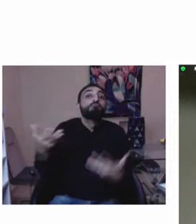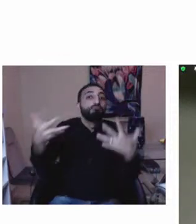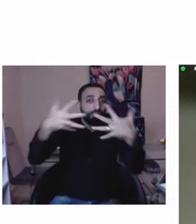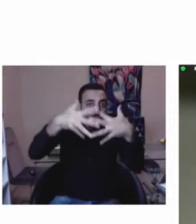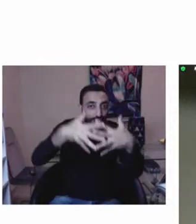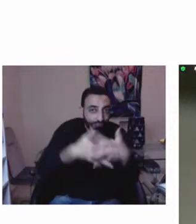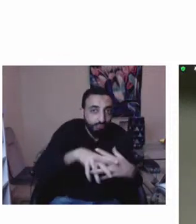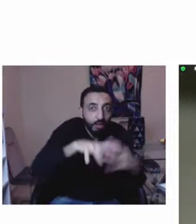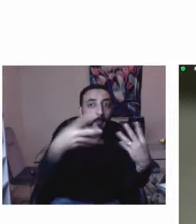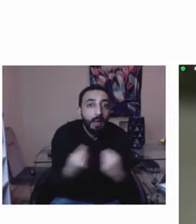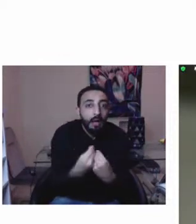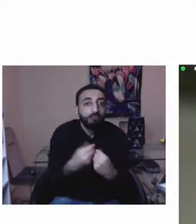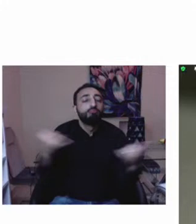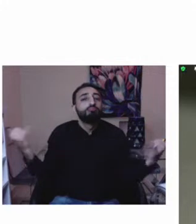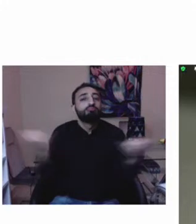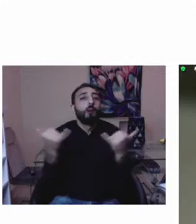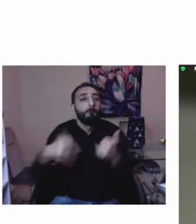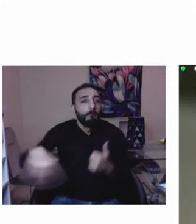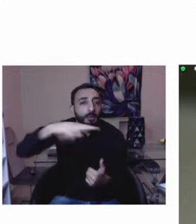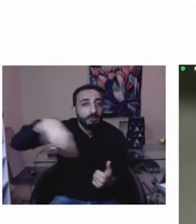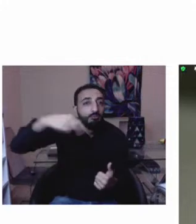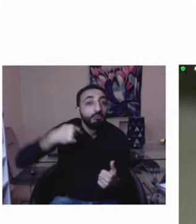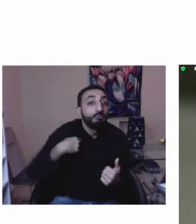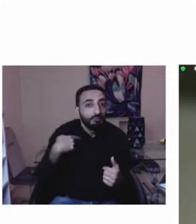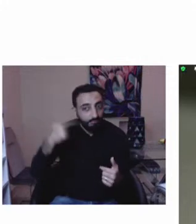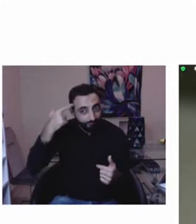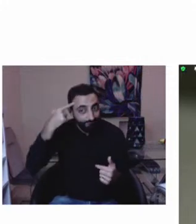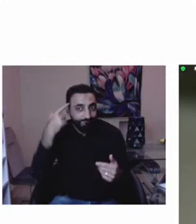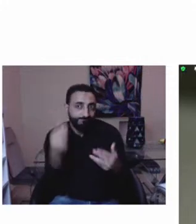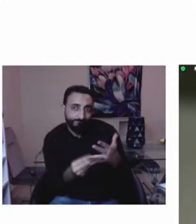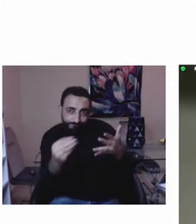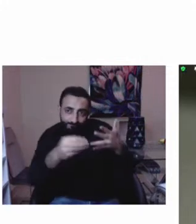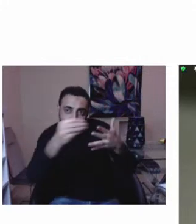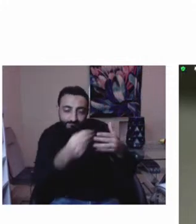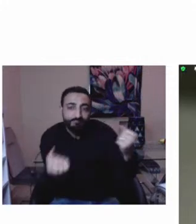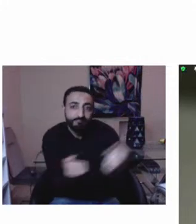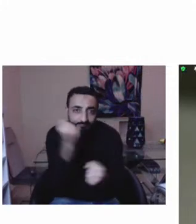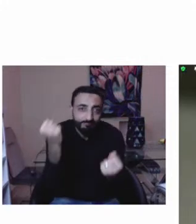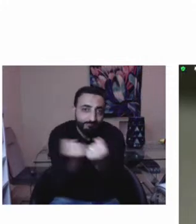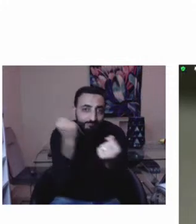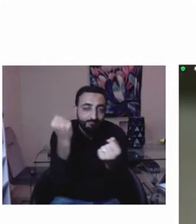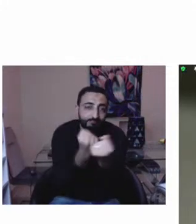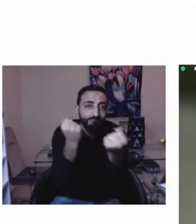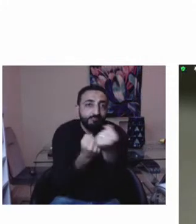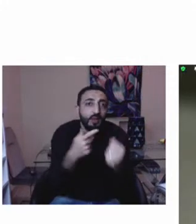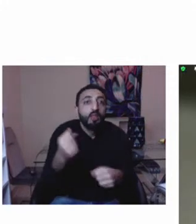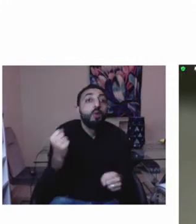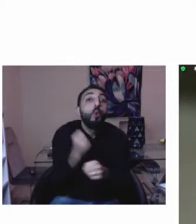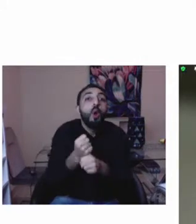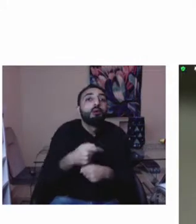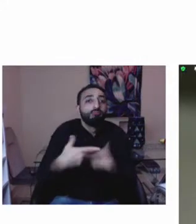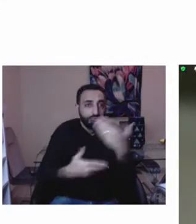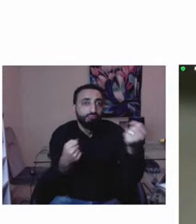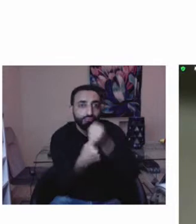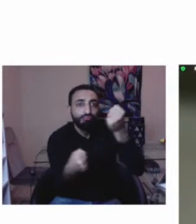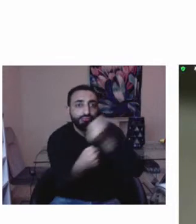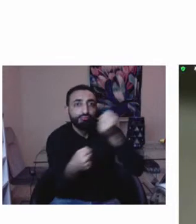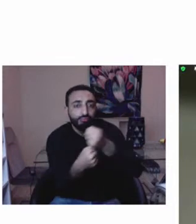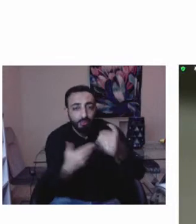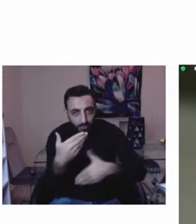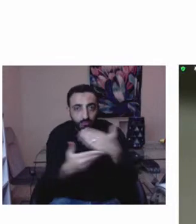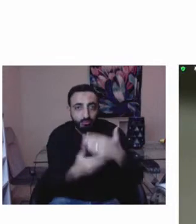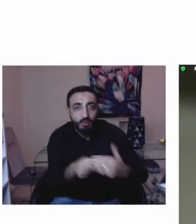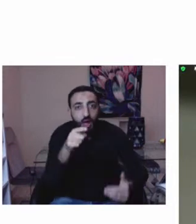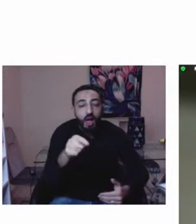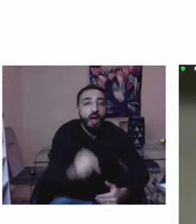YPS agenda. One such example is a UNFPA, UNDP, Youth for Peace joint pilot program